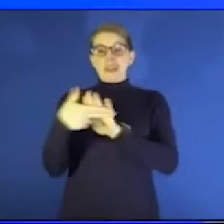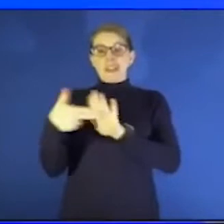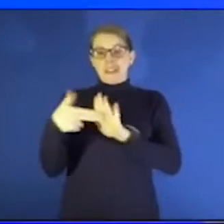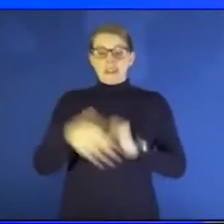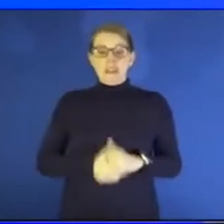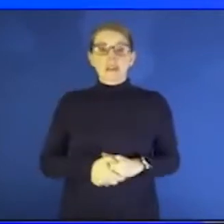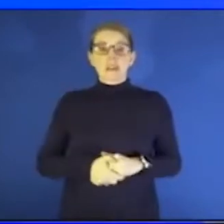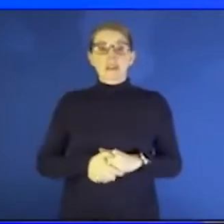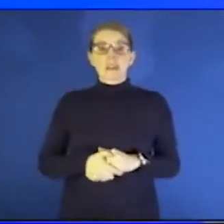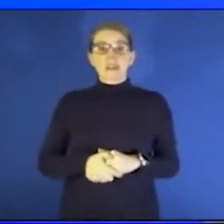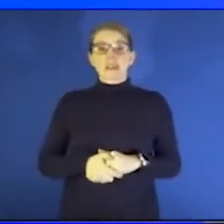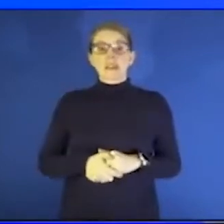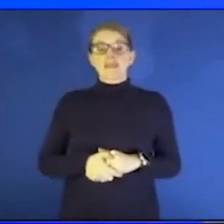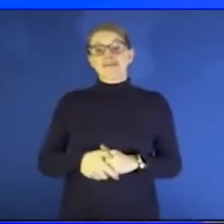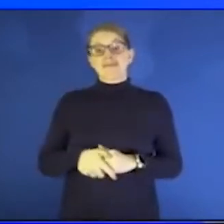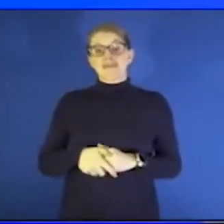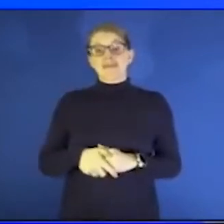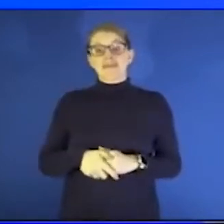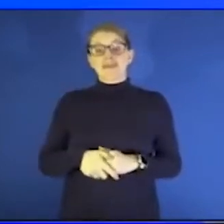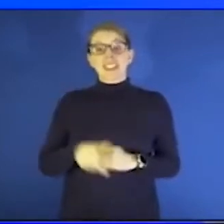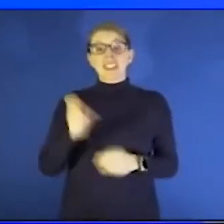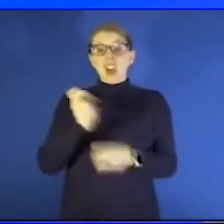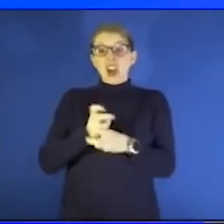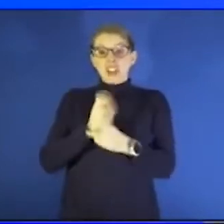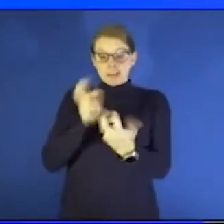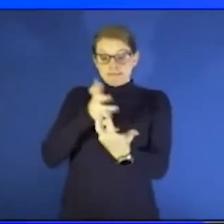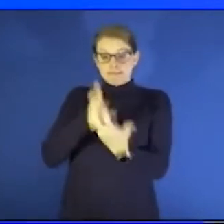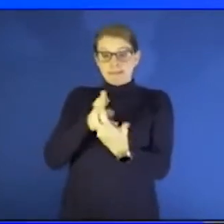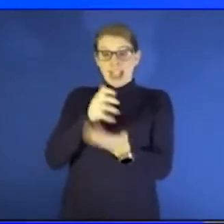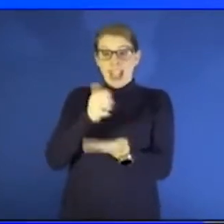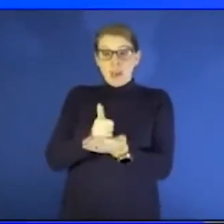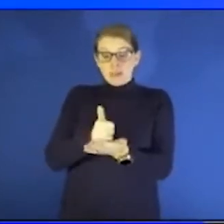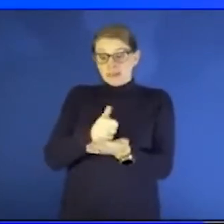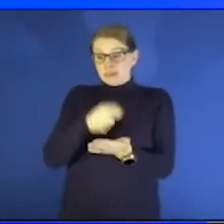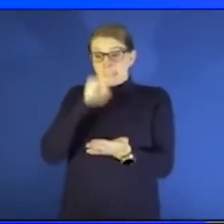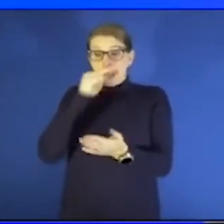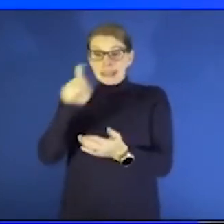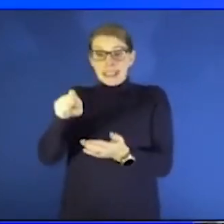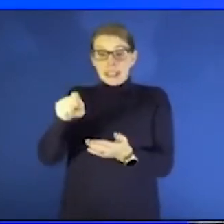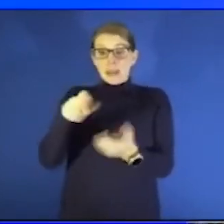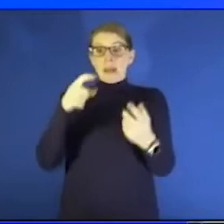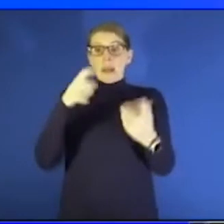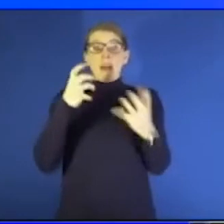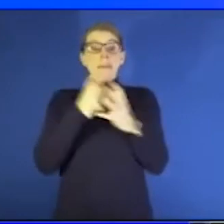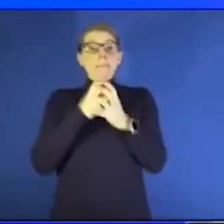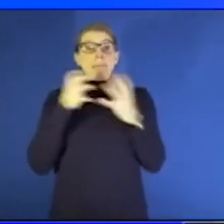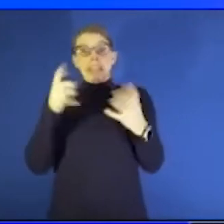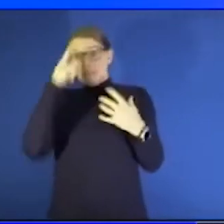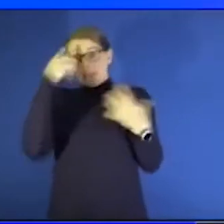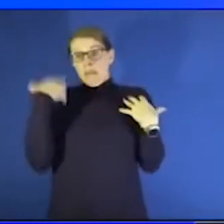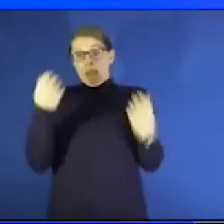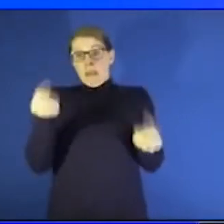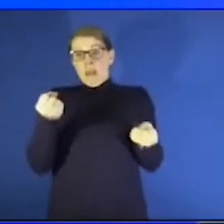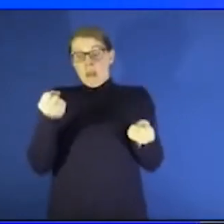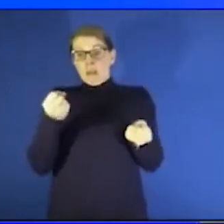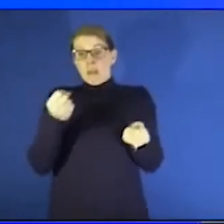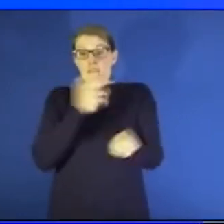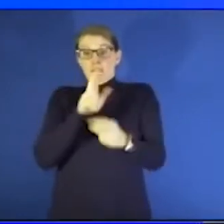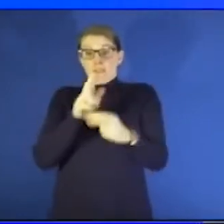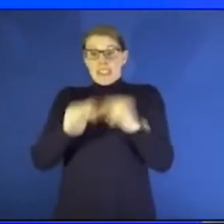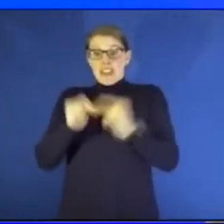sometimes it's hard to get kids the help they need. A lot of the mental health facilities have obviously COVID precautions as well.